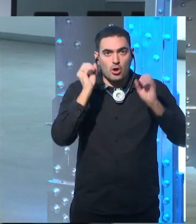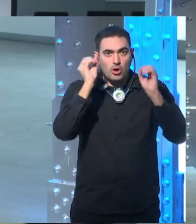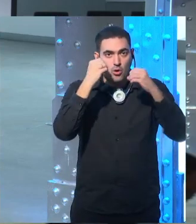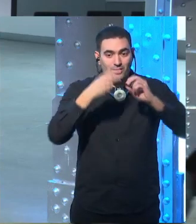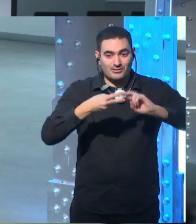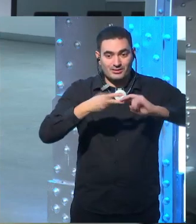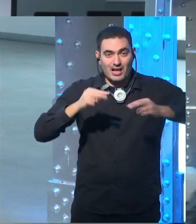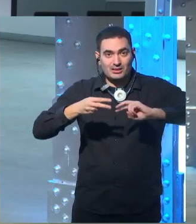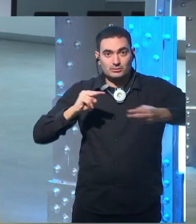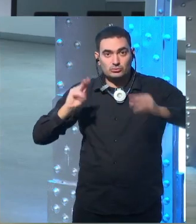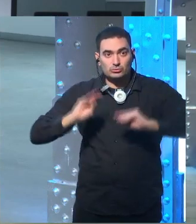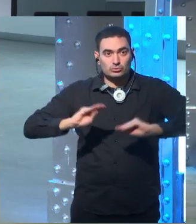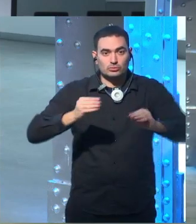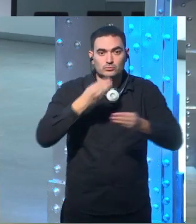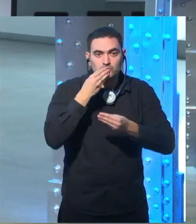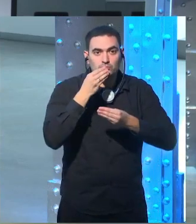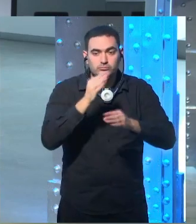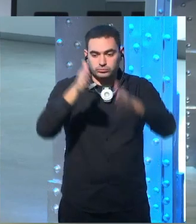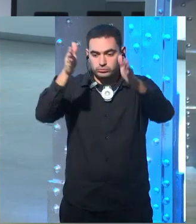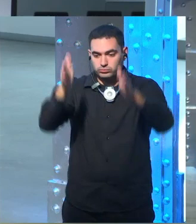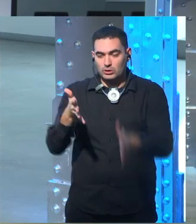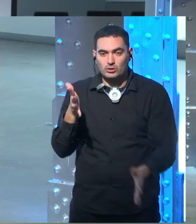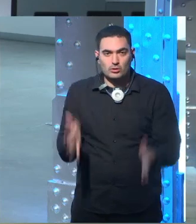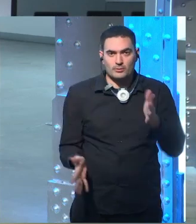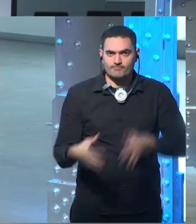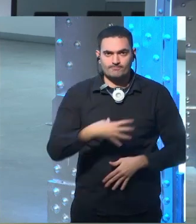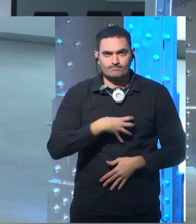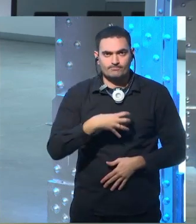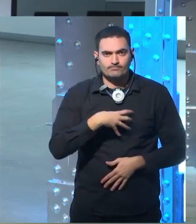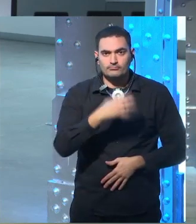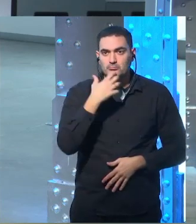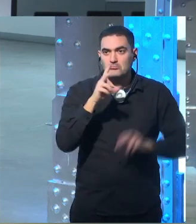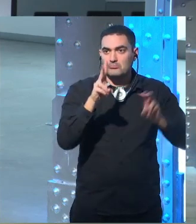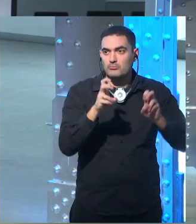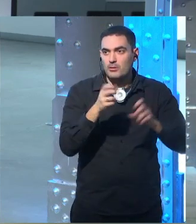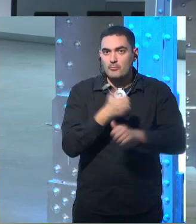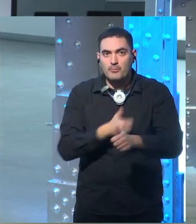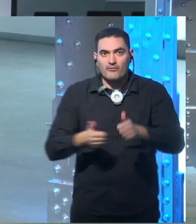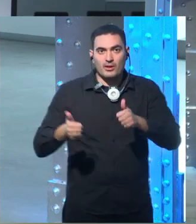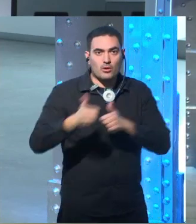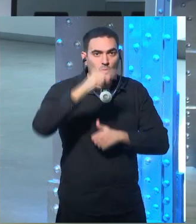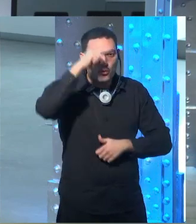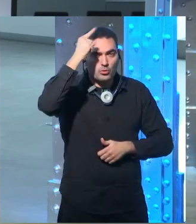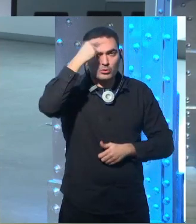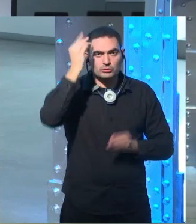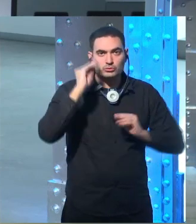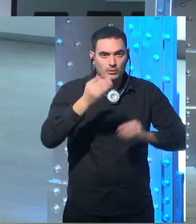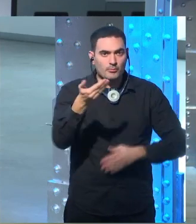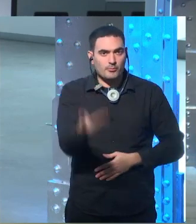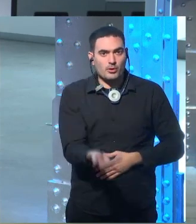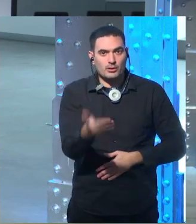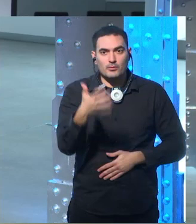of translators. And obviously things like cultural preferences matter as well. In Japan, you have robots